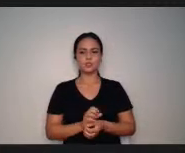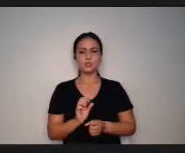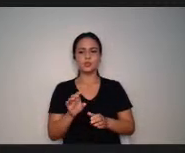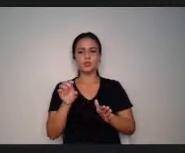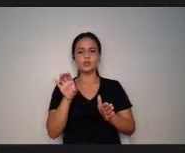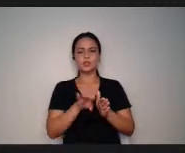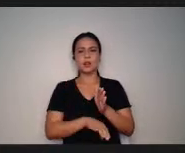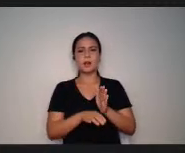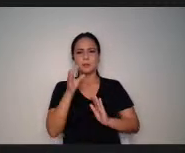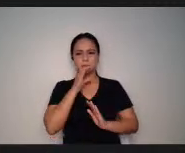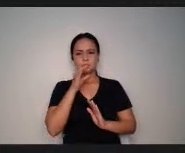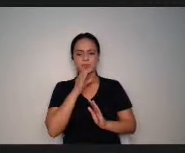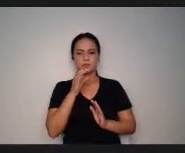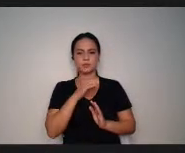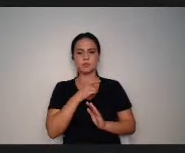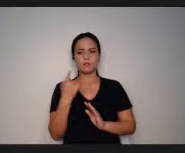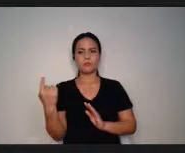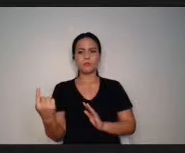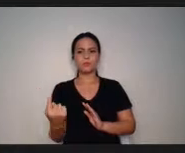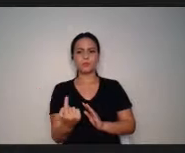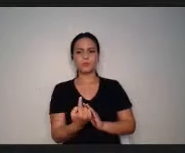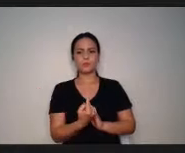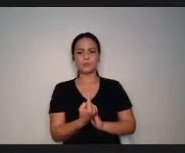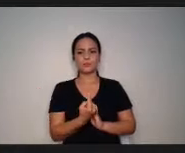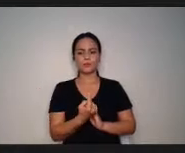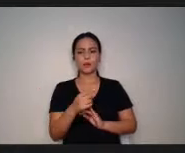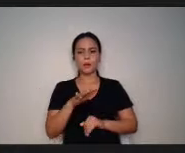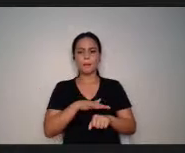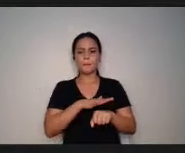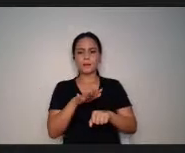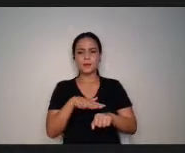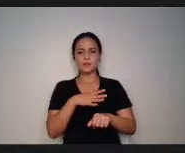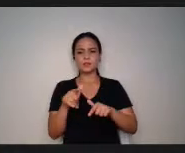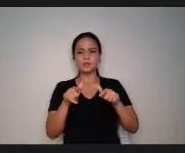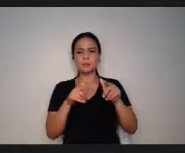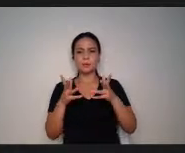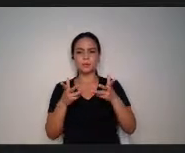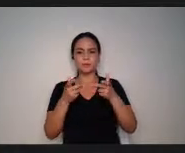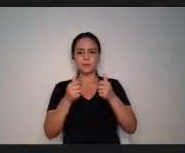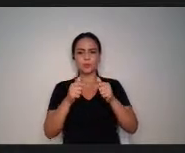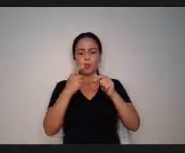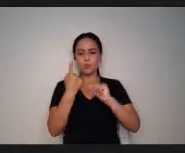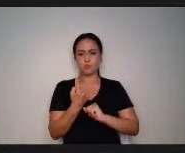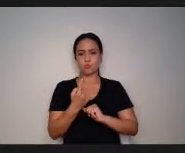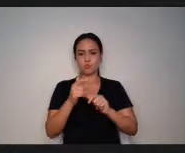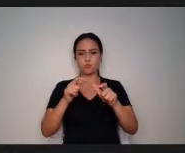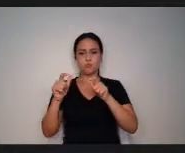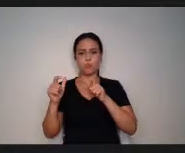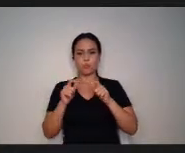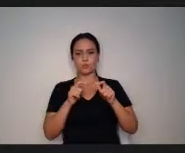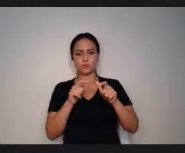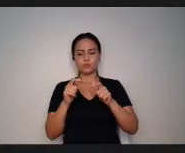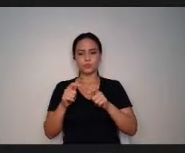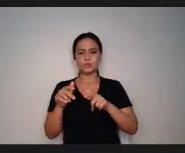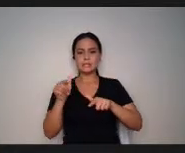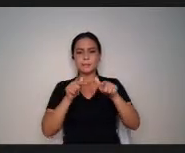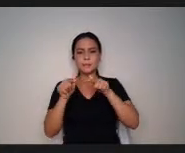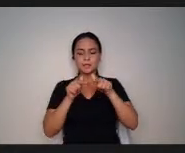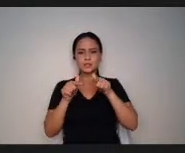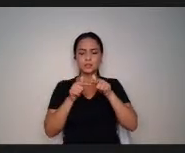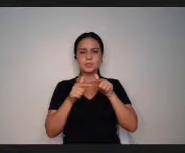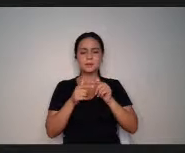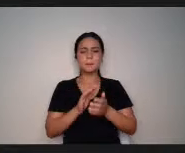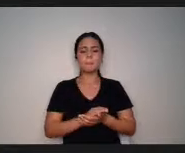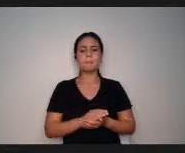healthy workplace is one in which workers and managers collaborate to use a continual improvement process to protect and promote the